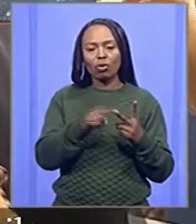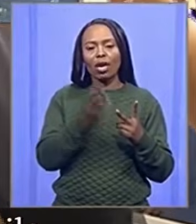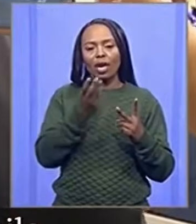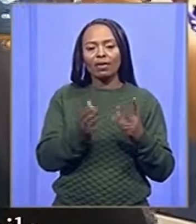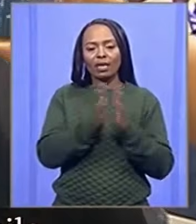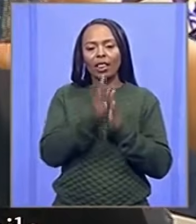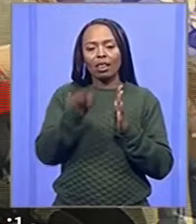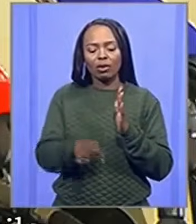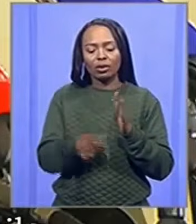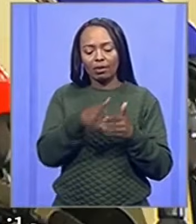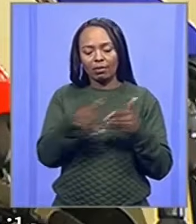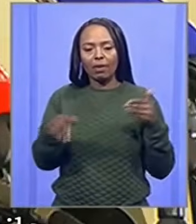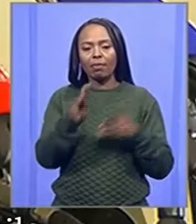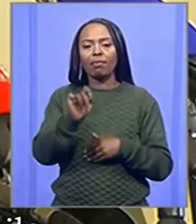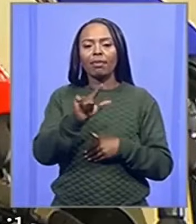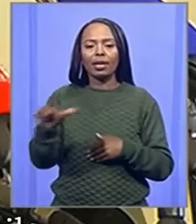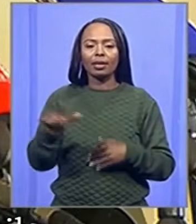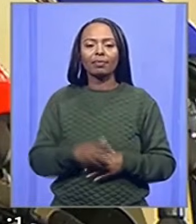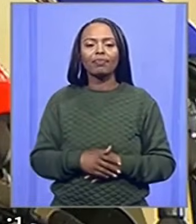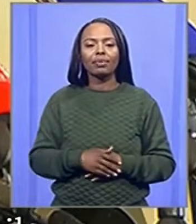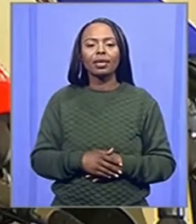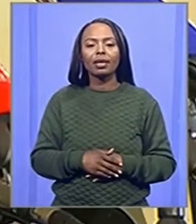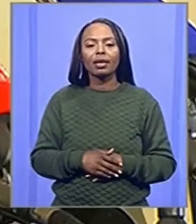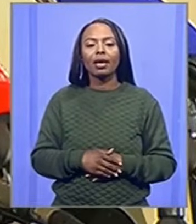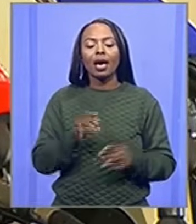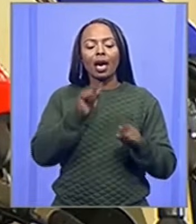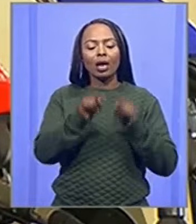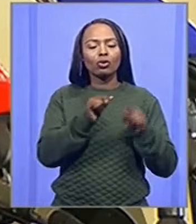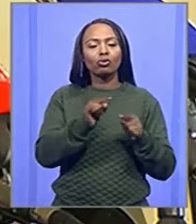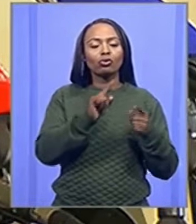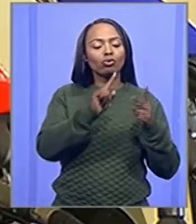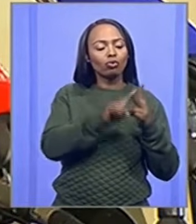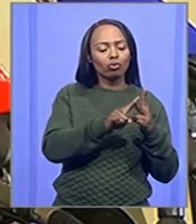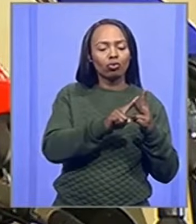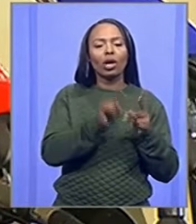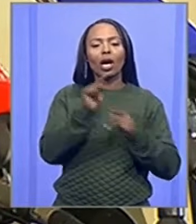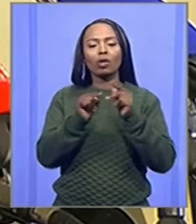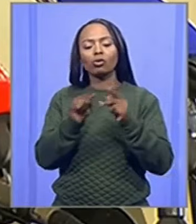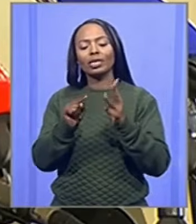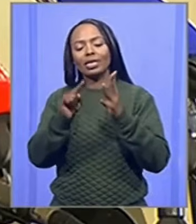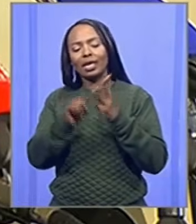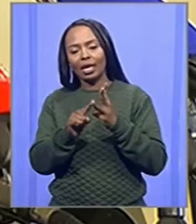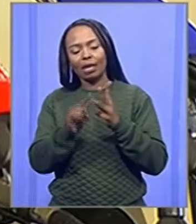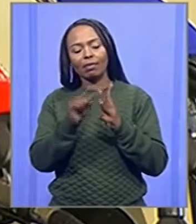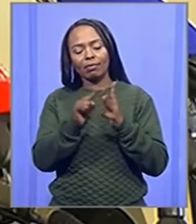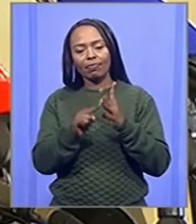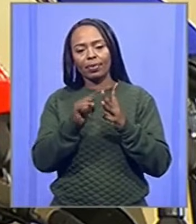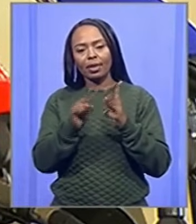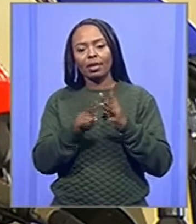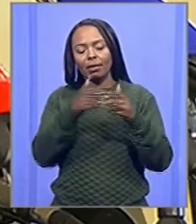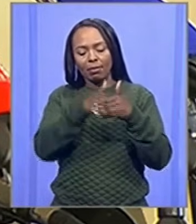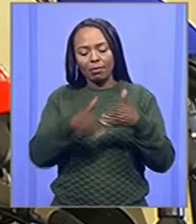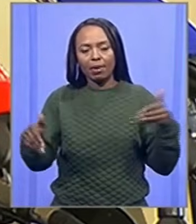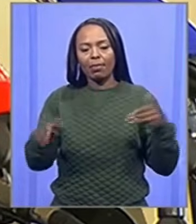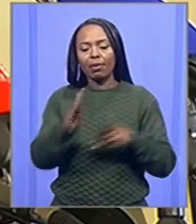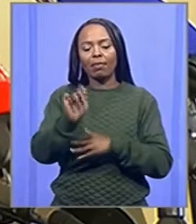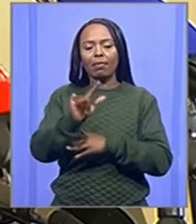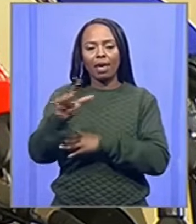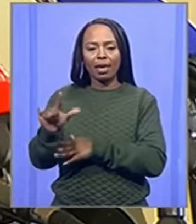10,000. It is in the interest of justice that accused number 2 and accused number 3 be released on bail with the following